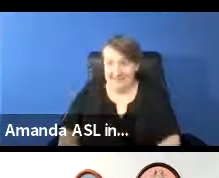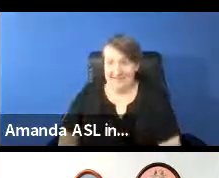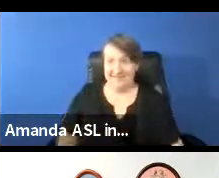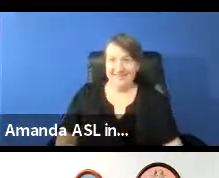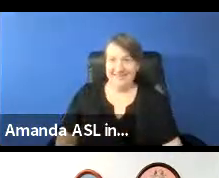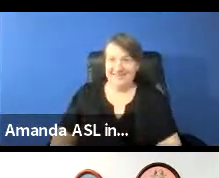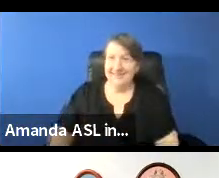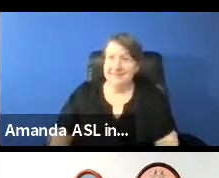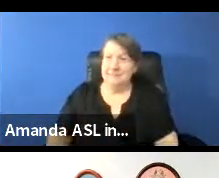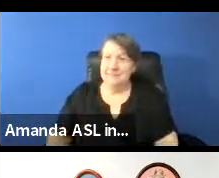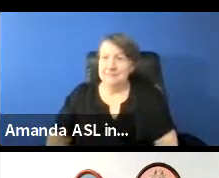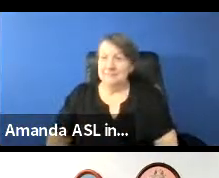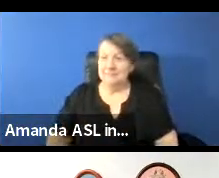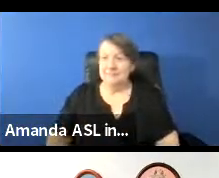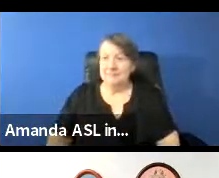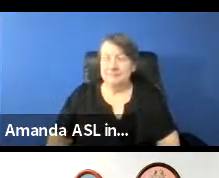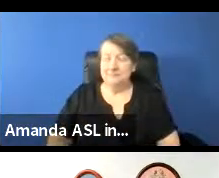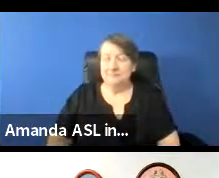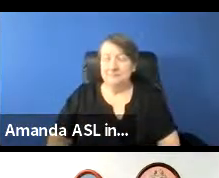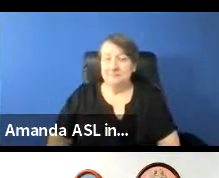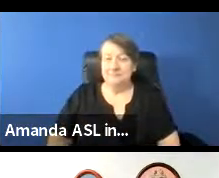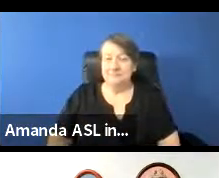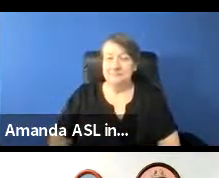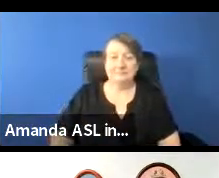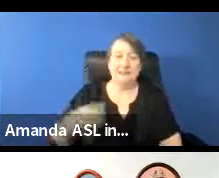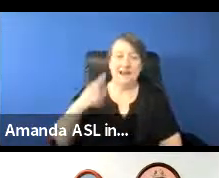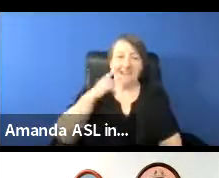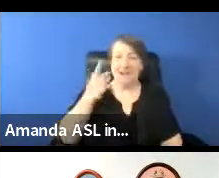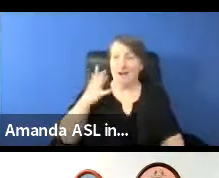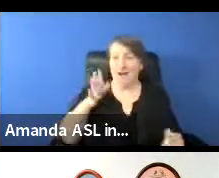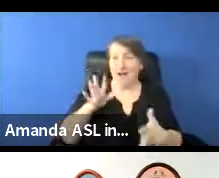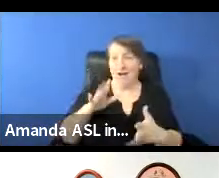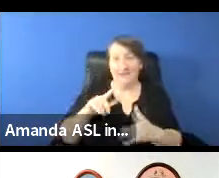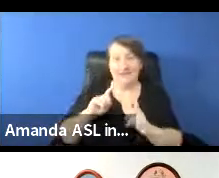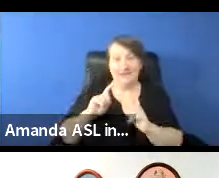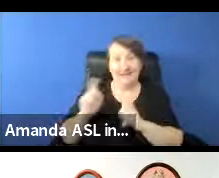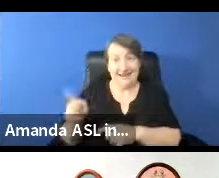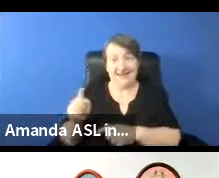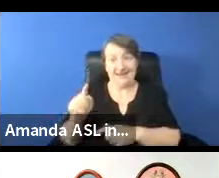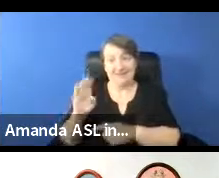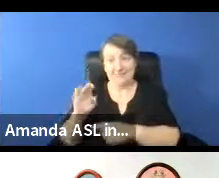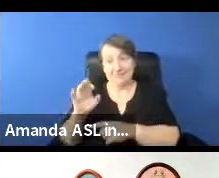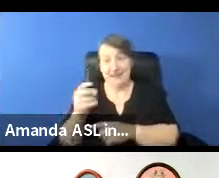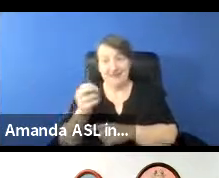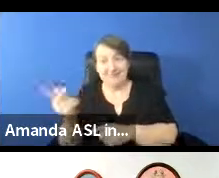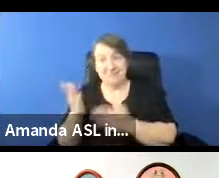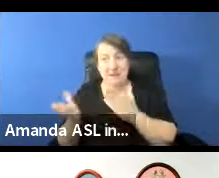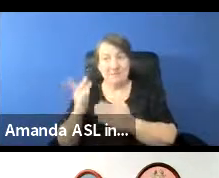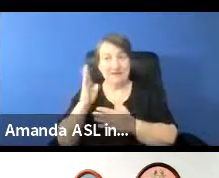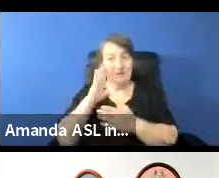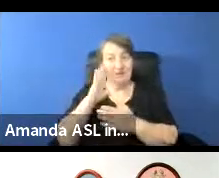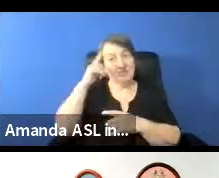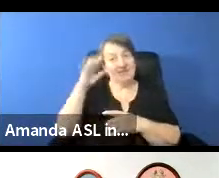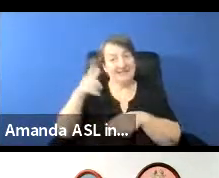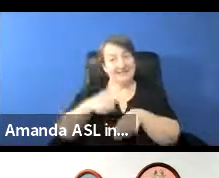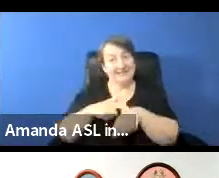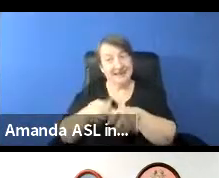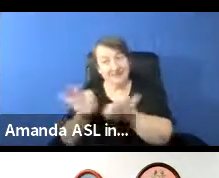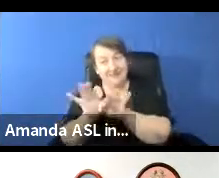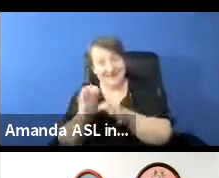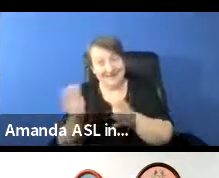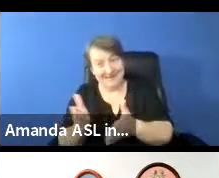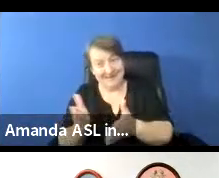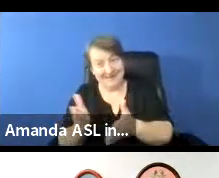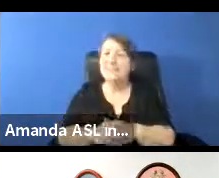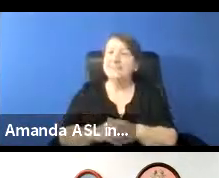vain. Well, I think you already pitched a couple tough ones to him, so maybe he will consider his time well spent.